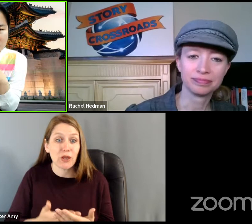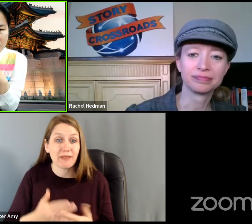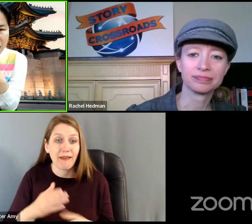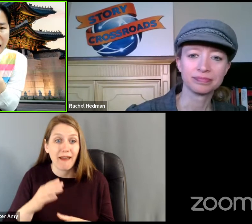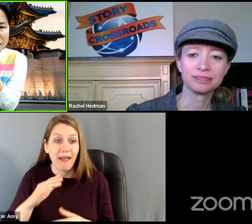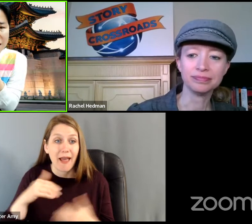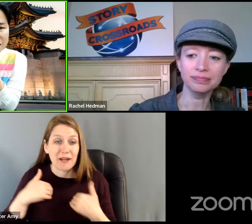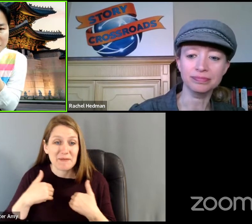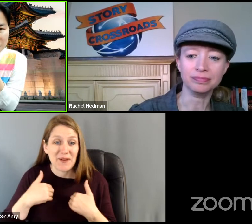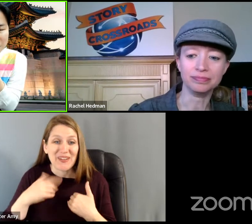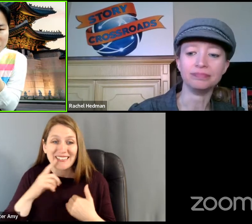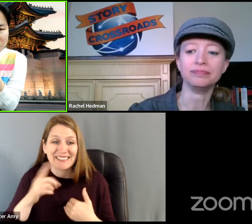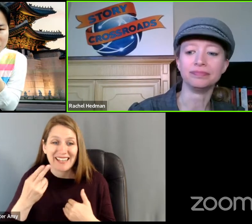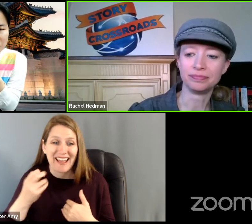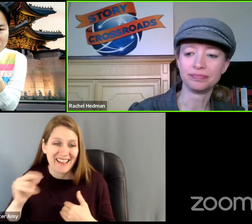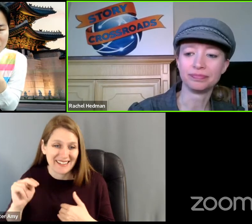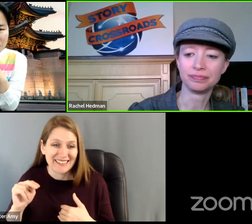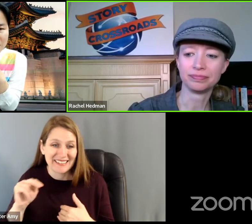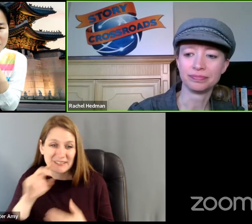is hen.